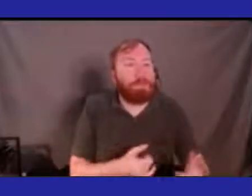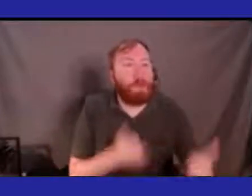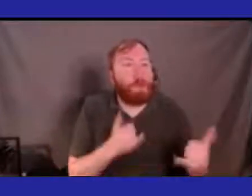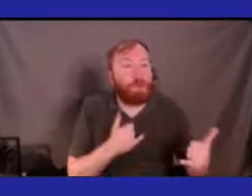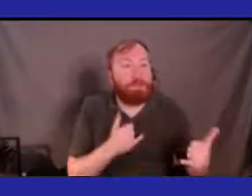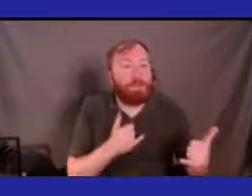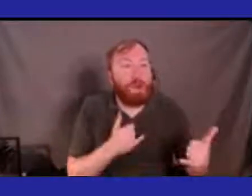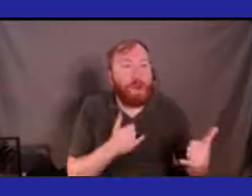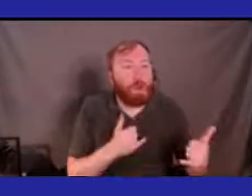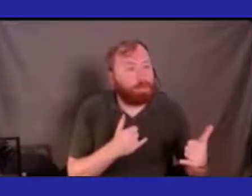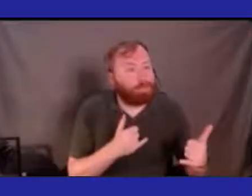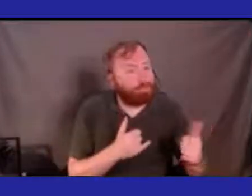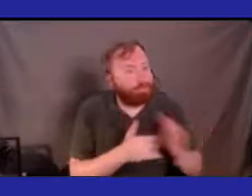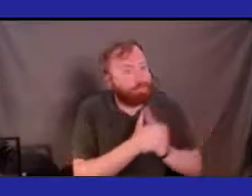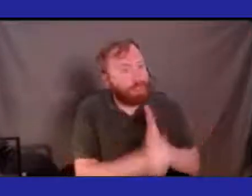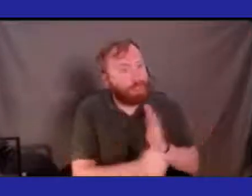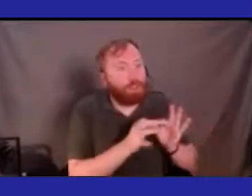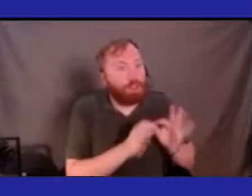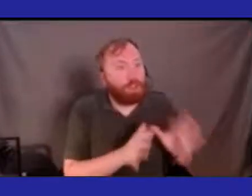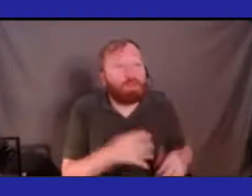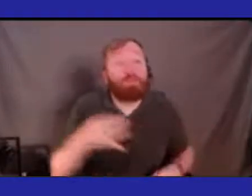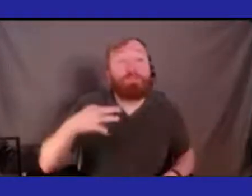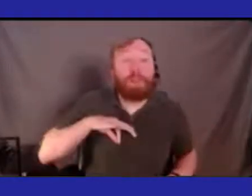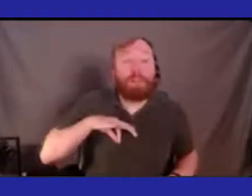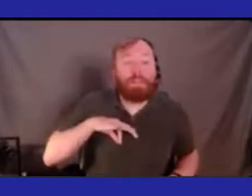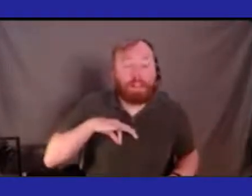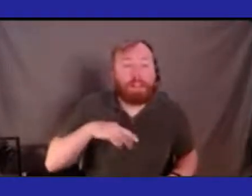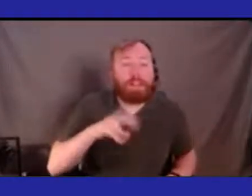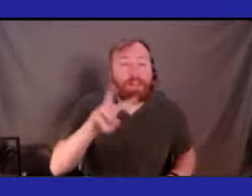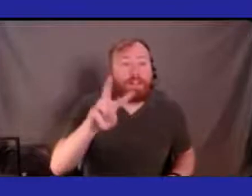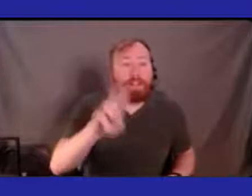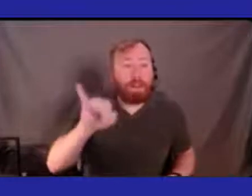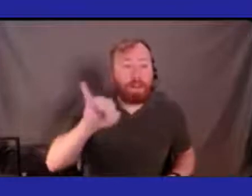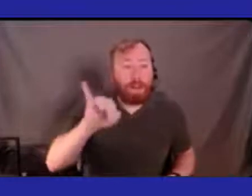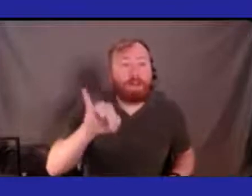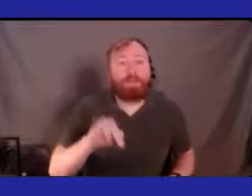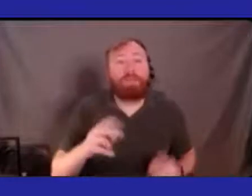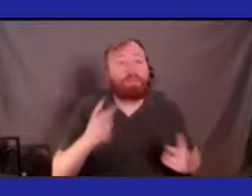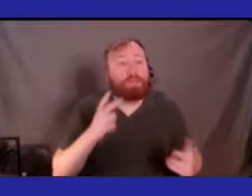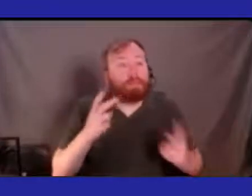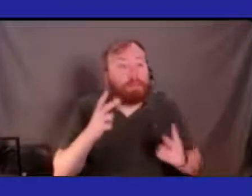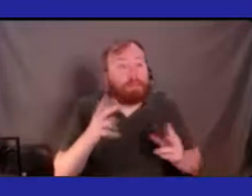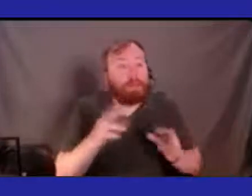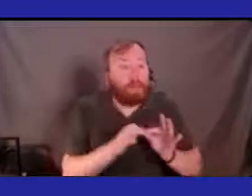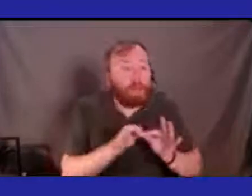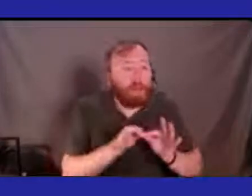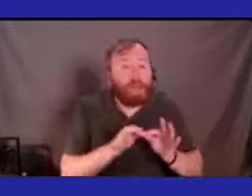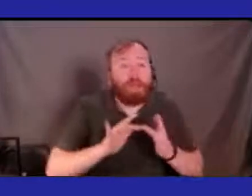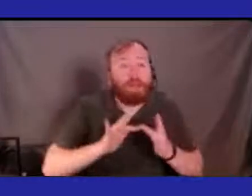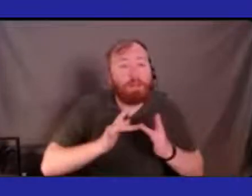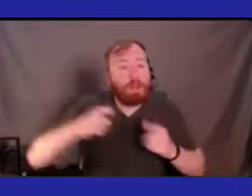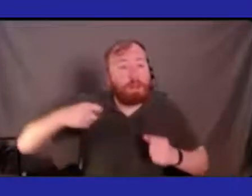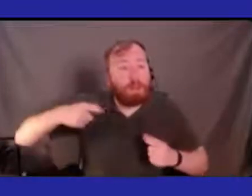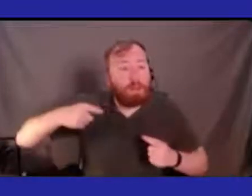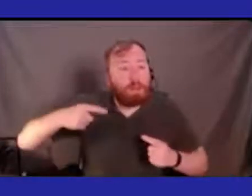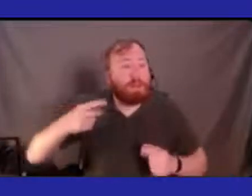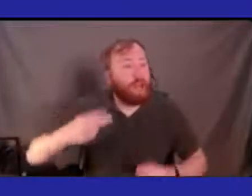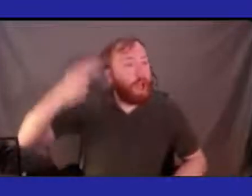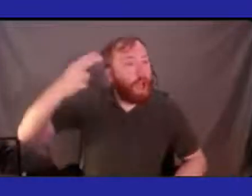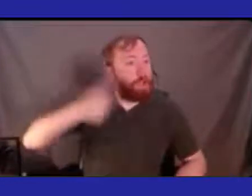interpreter. Benefits of VRI visual interpretation, immediate connection, high qualified